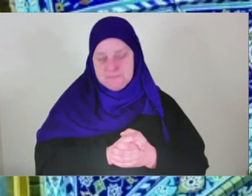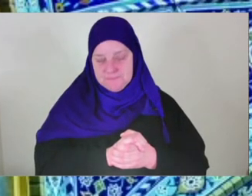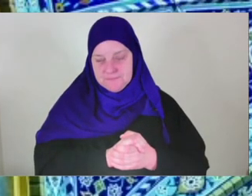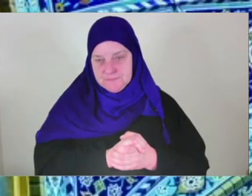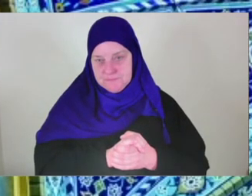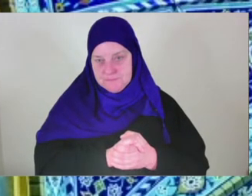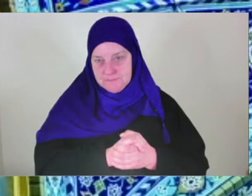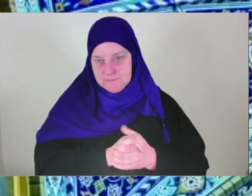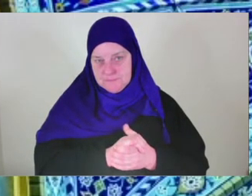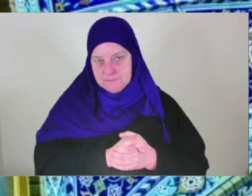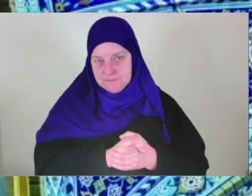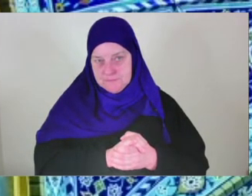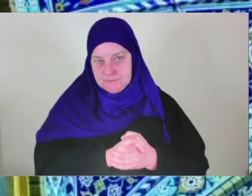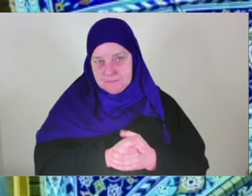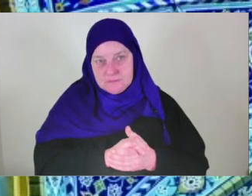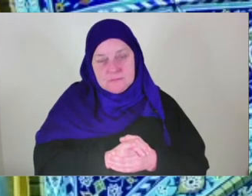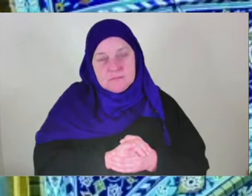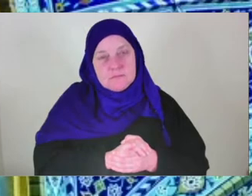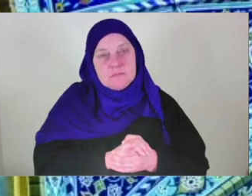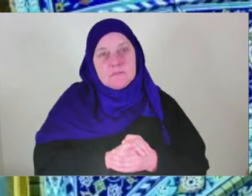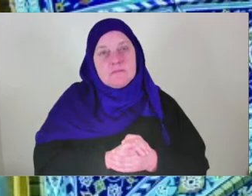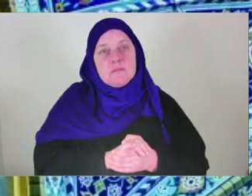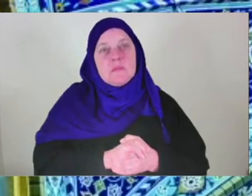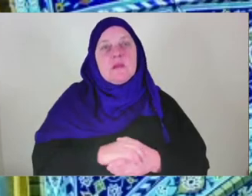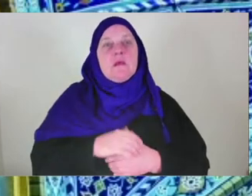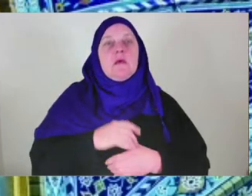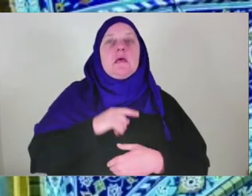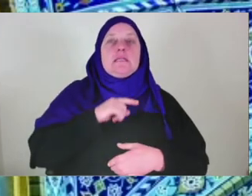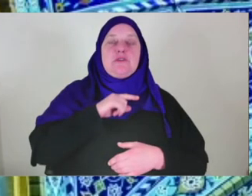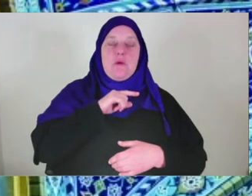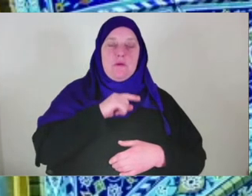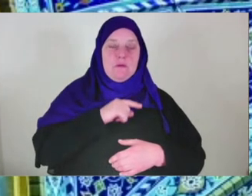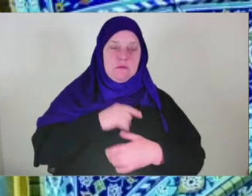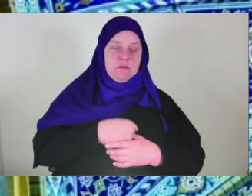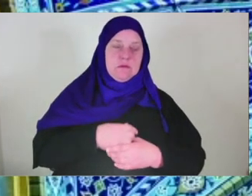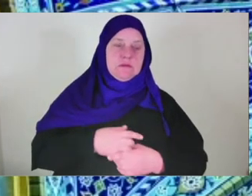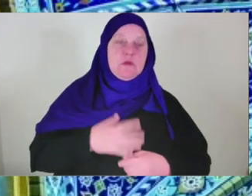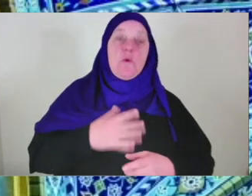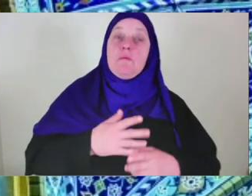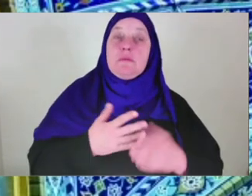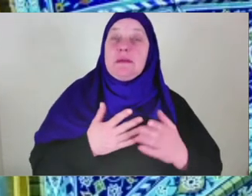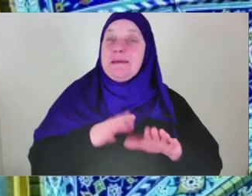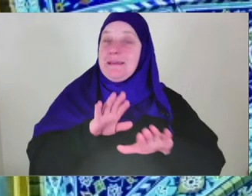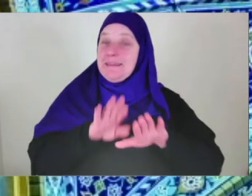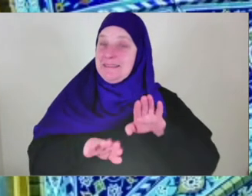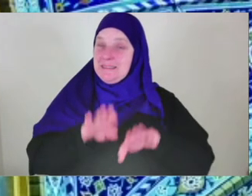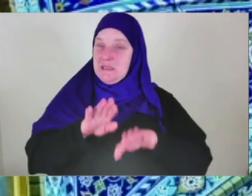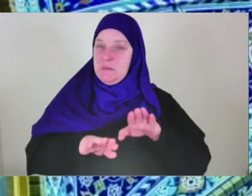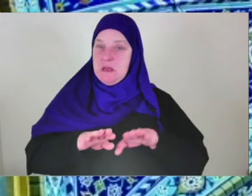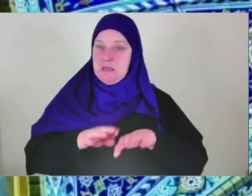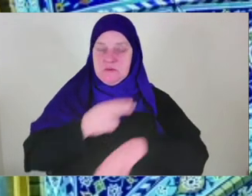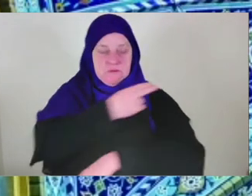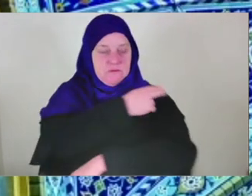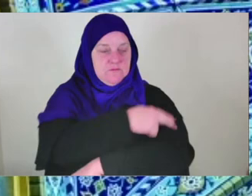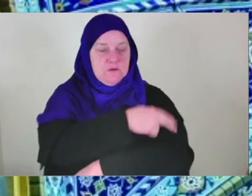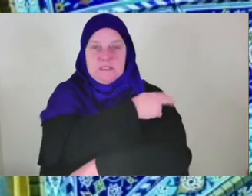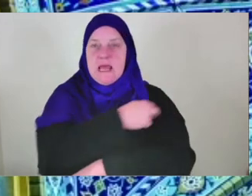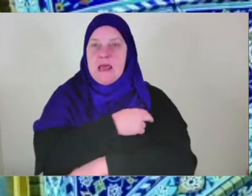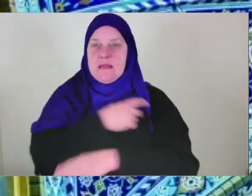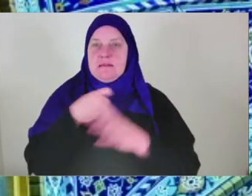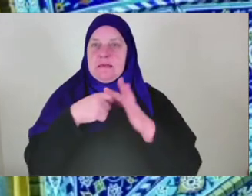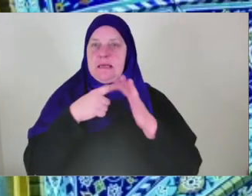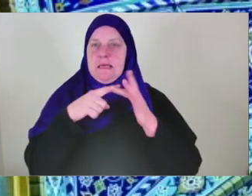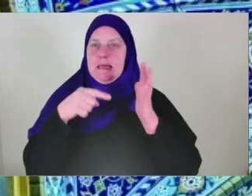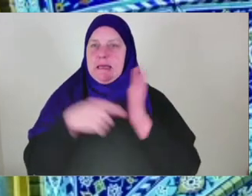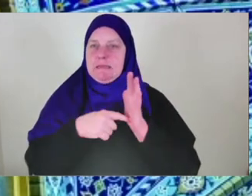Hajali, emergency fund, like first aid. Yes. The first aid that you have in your kitchen, inshallah, you never need to open it, the